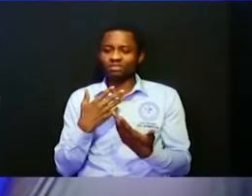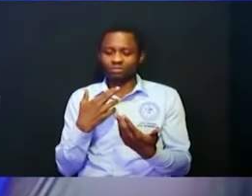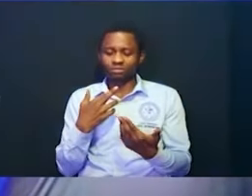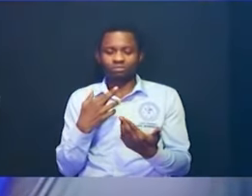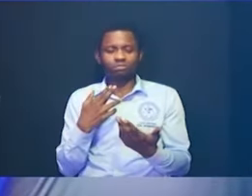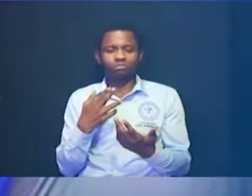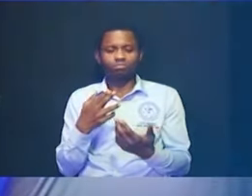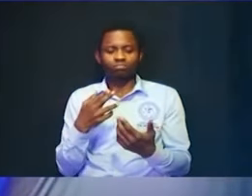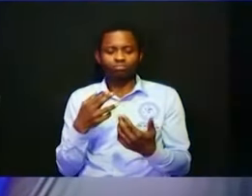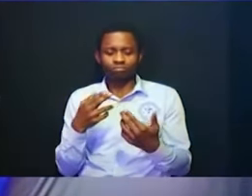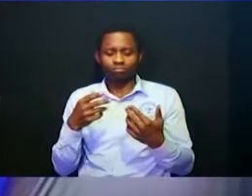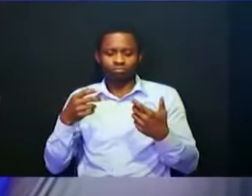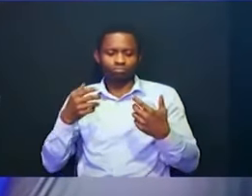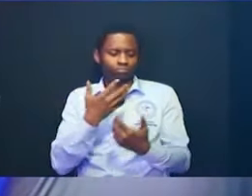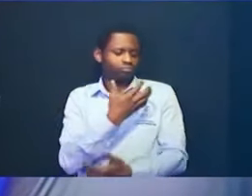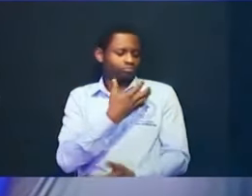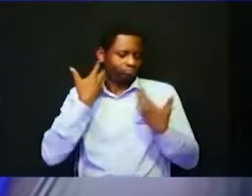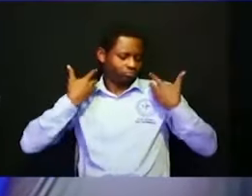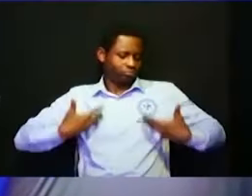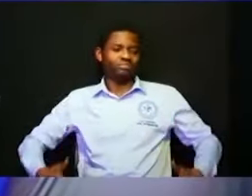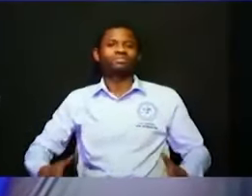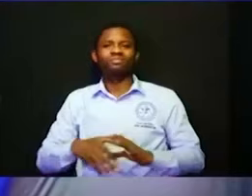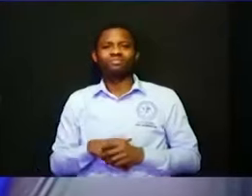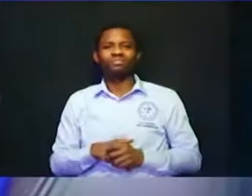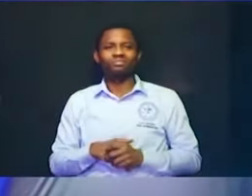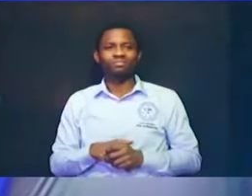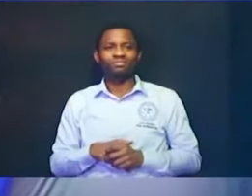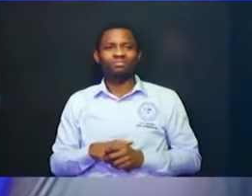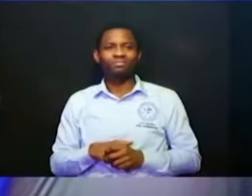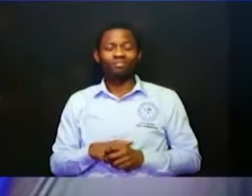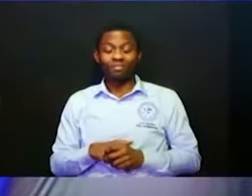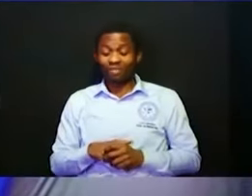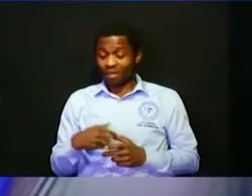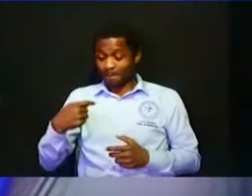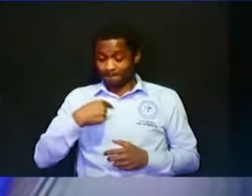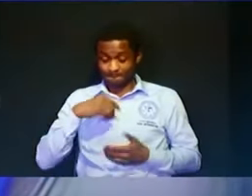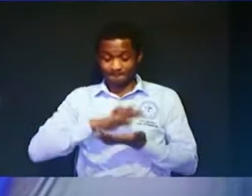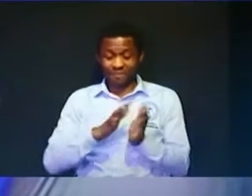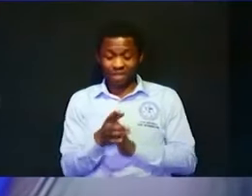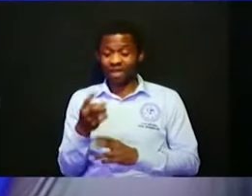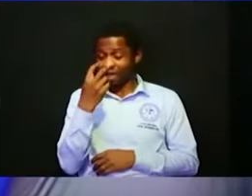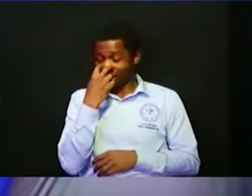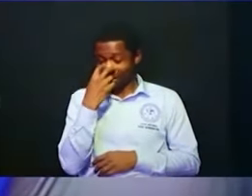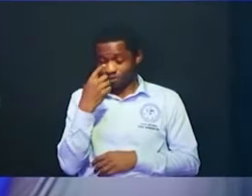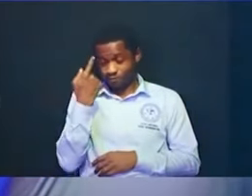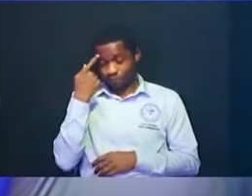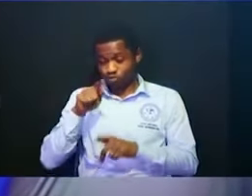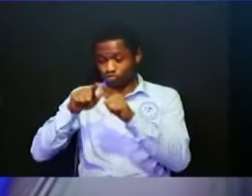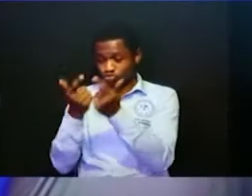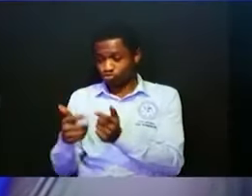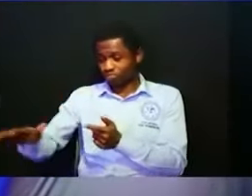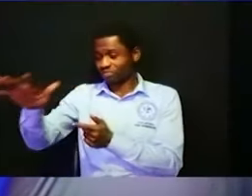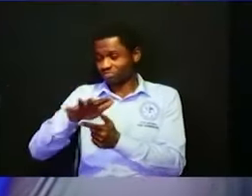se atade yu ene abotire. I was eyes to the blind and feet to